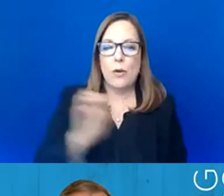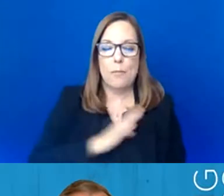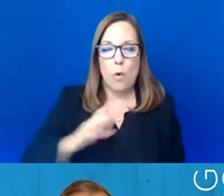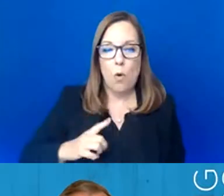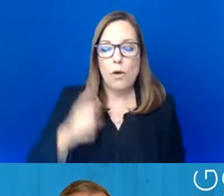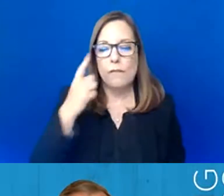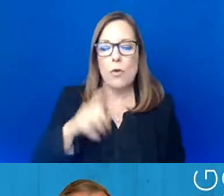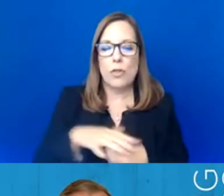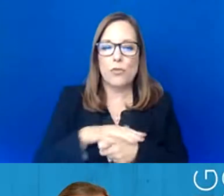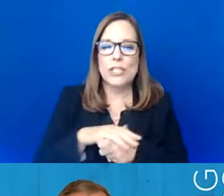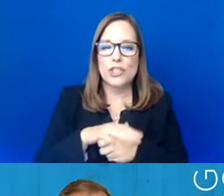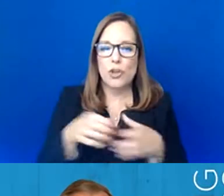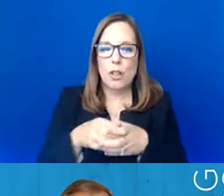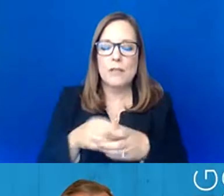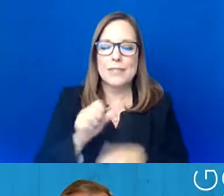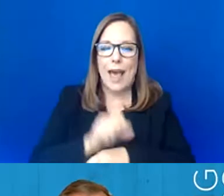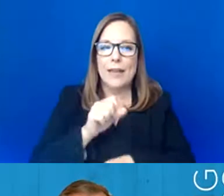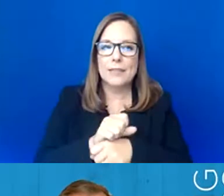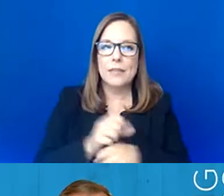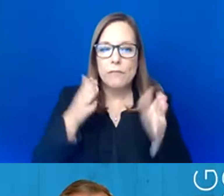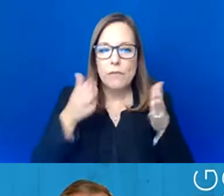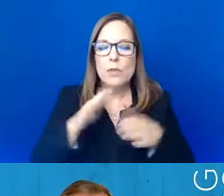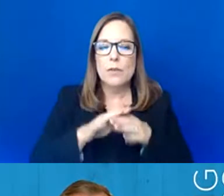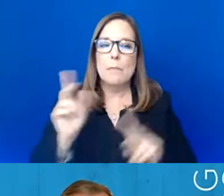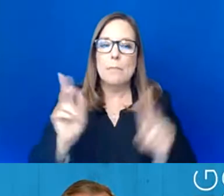Homelessness. So if we go to the next slide, please.